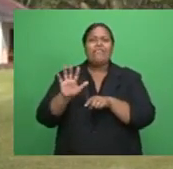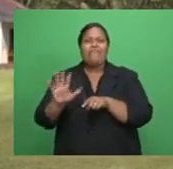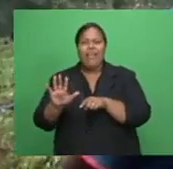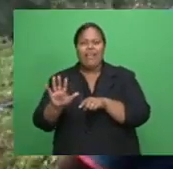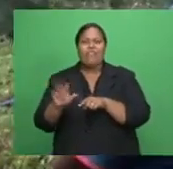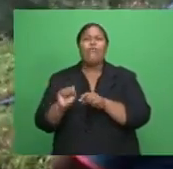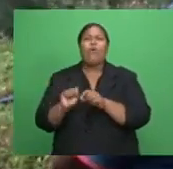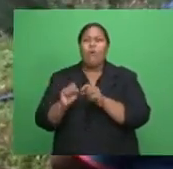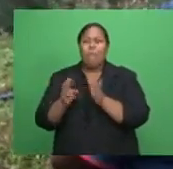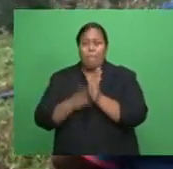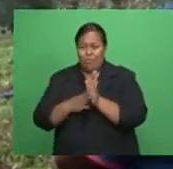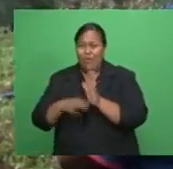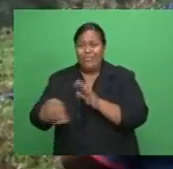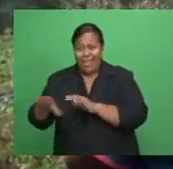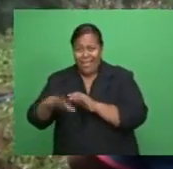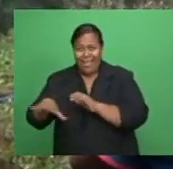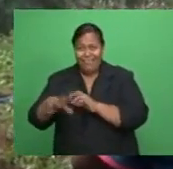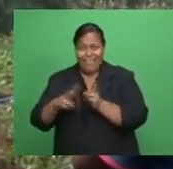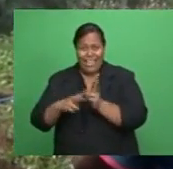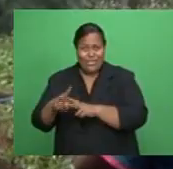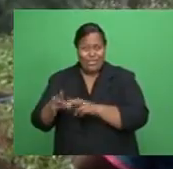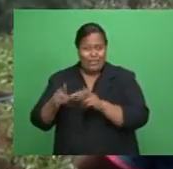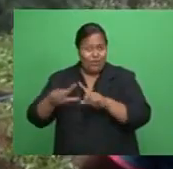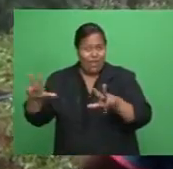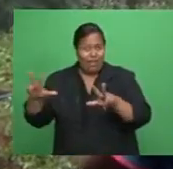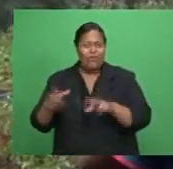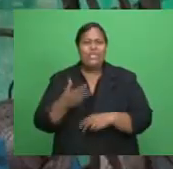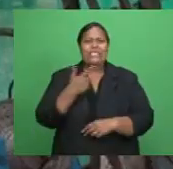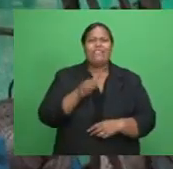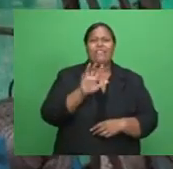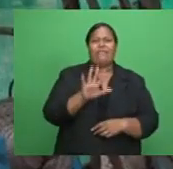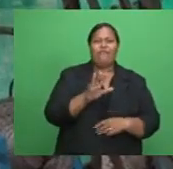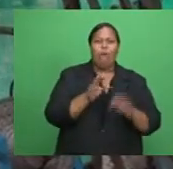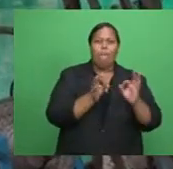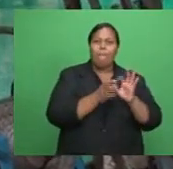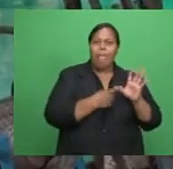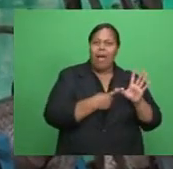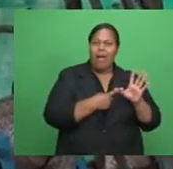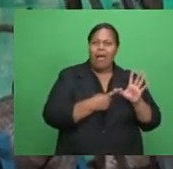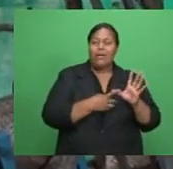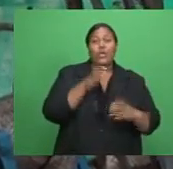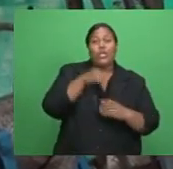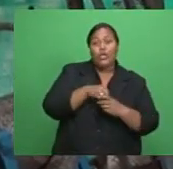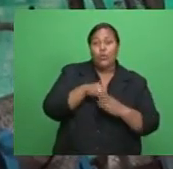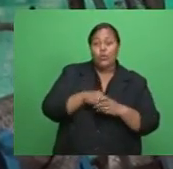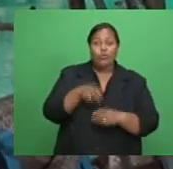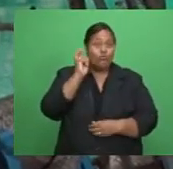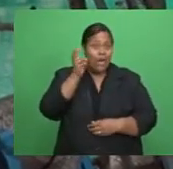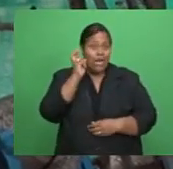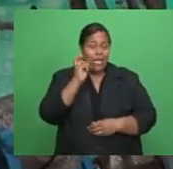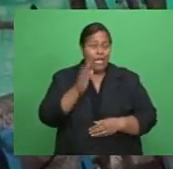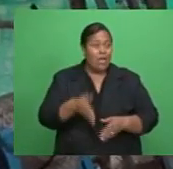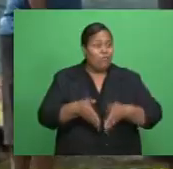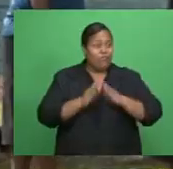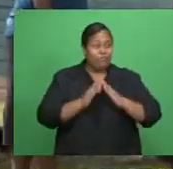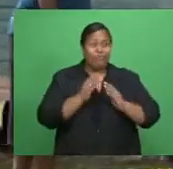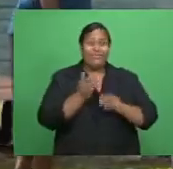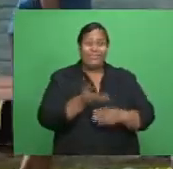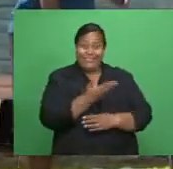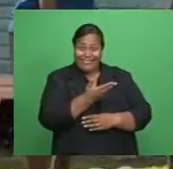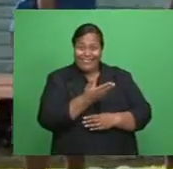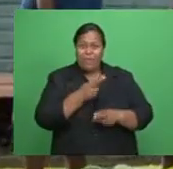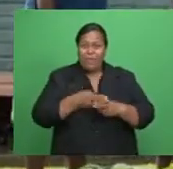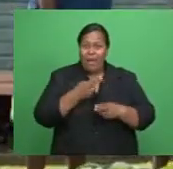Mba. Assistance provided under this project include training, setting up of village nurseries, demonstration of farming